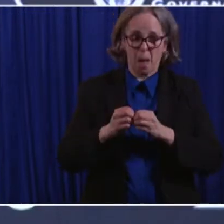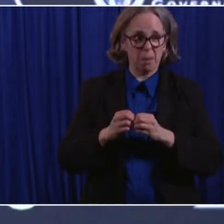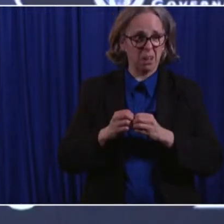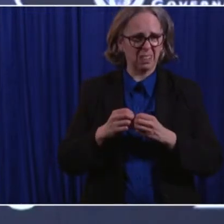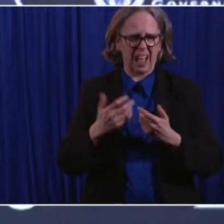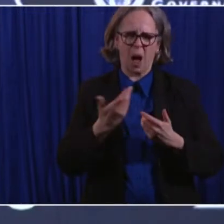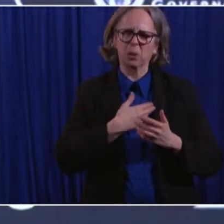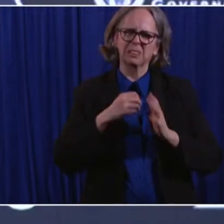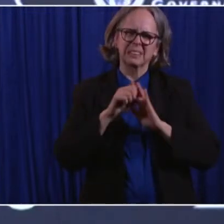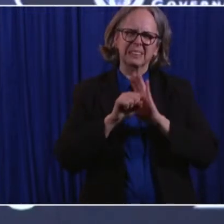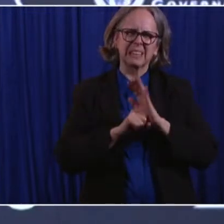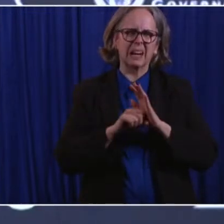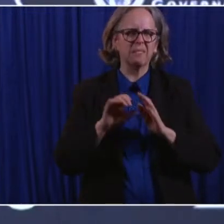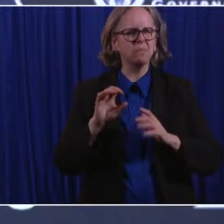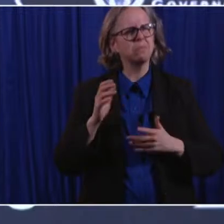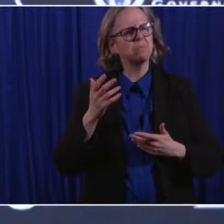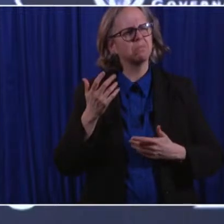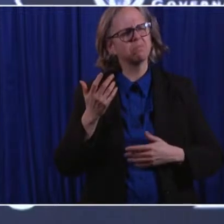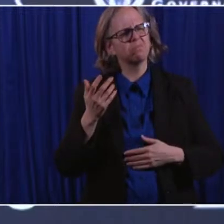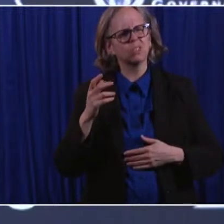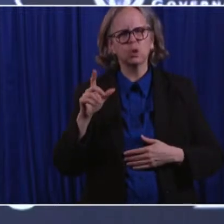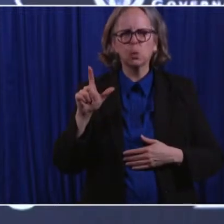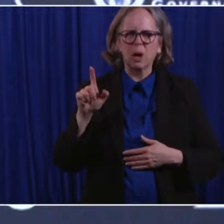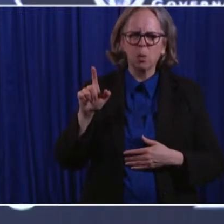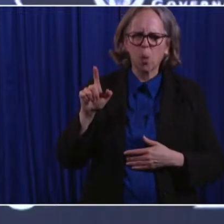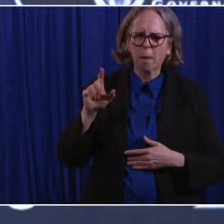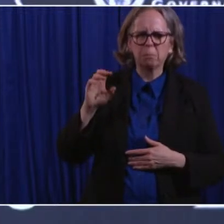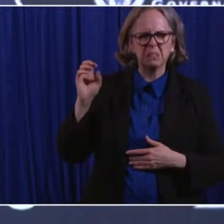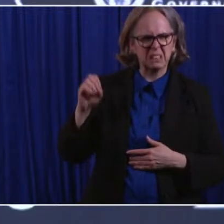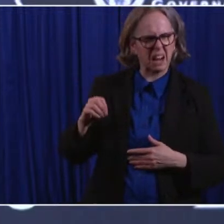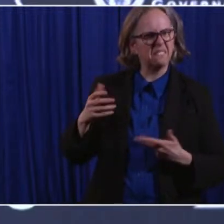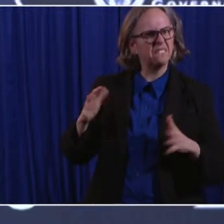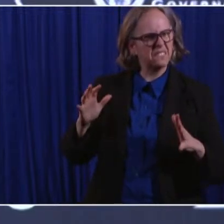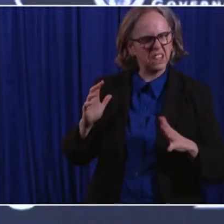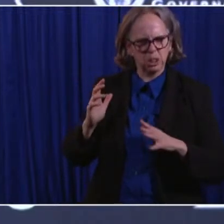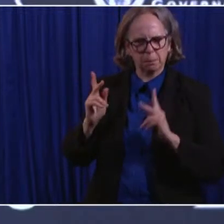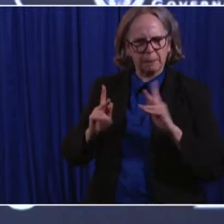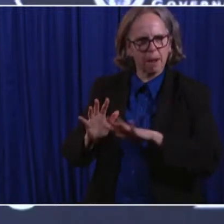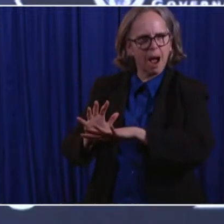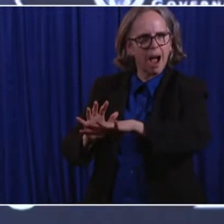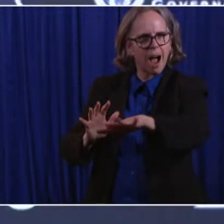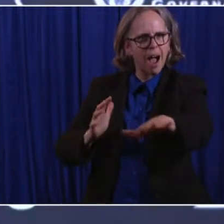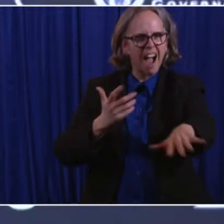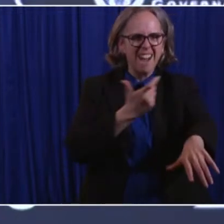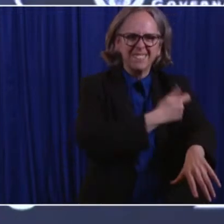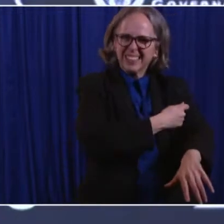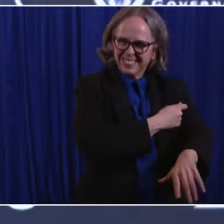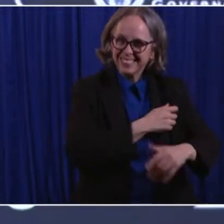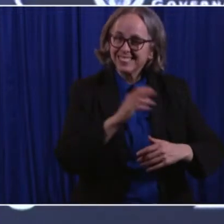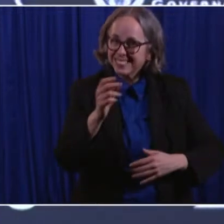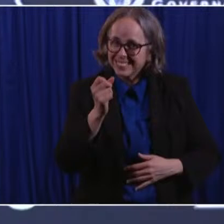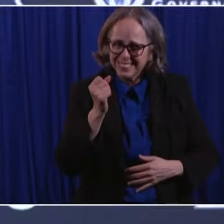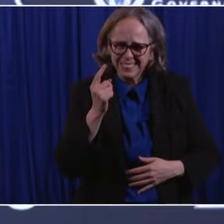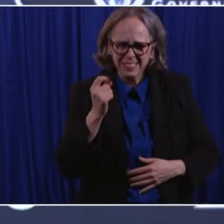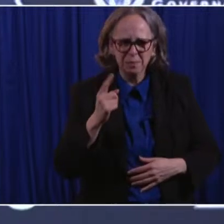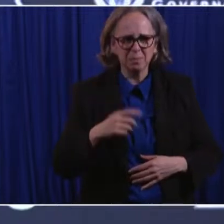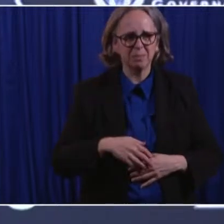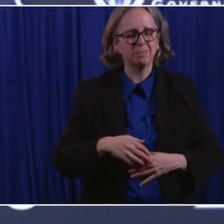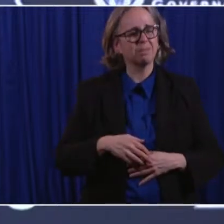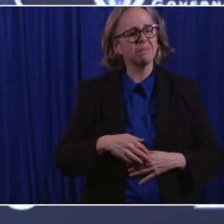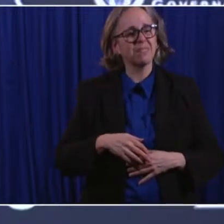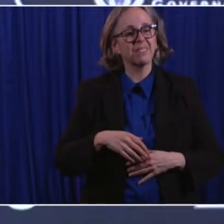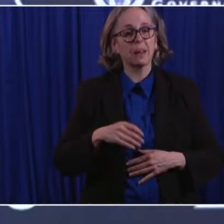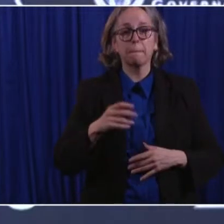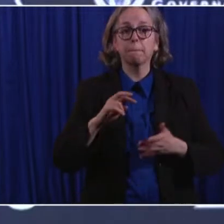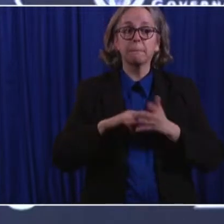22. Statewide has now been vaccinated. That is not of the adult population. That is of the